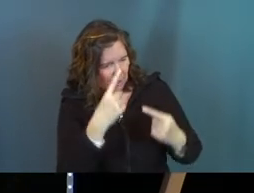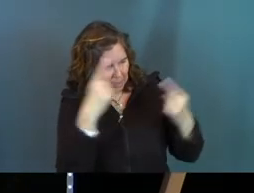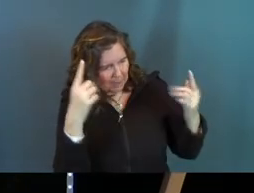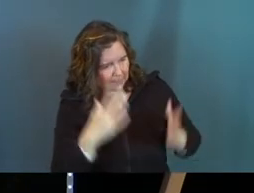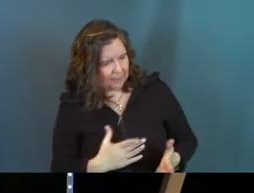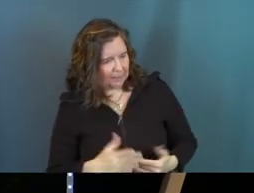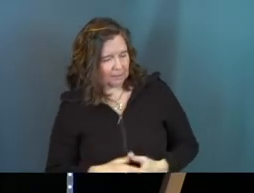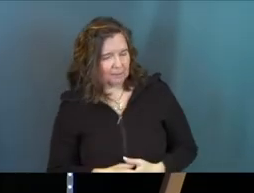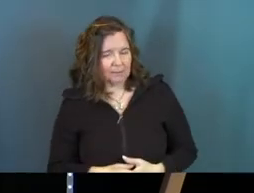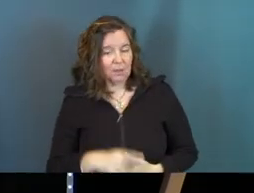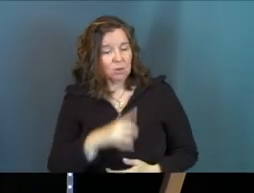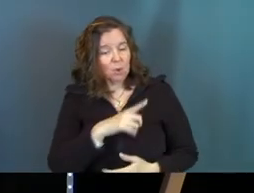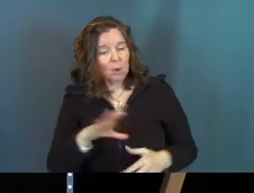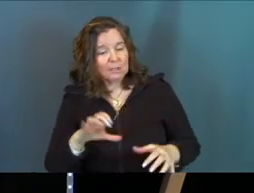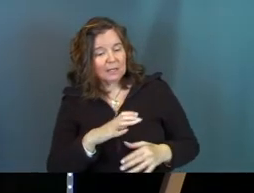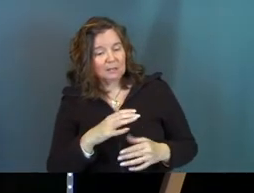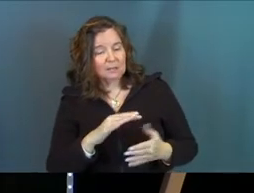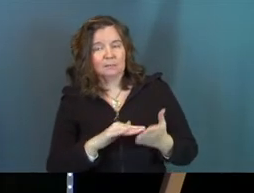enemy?